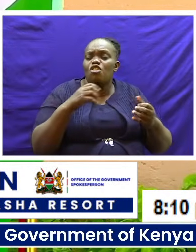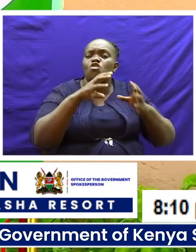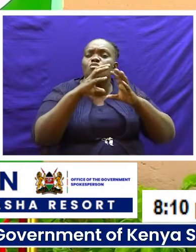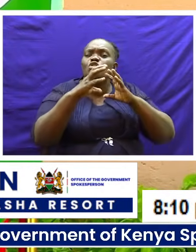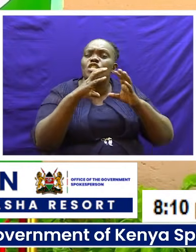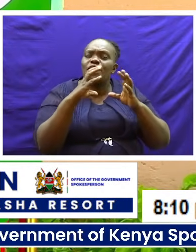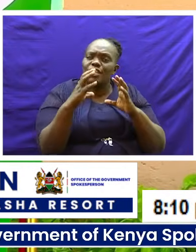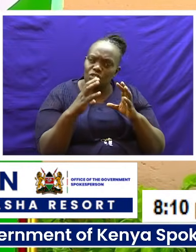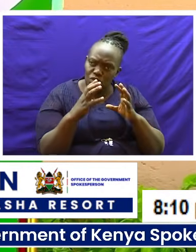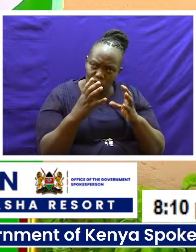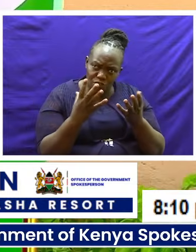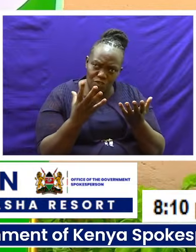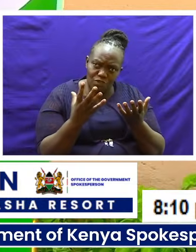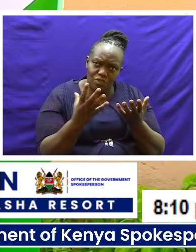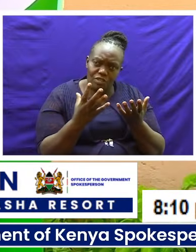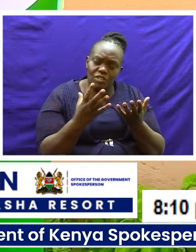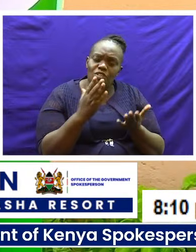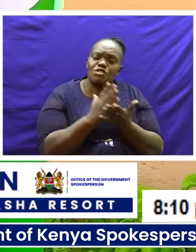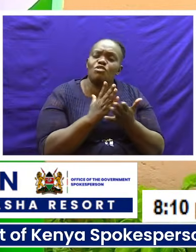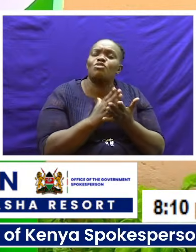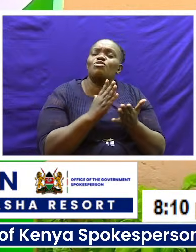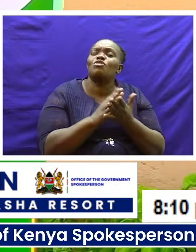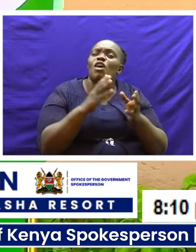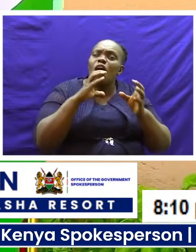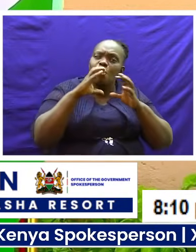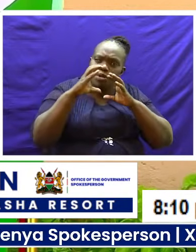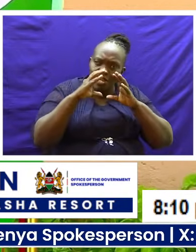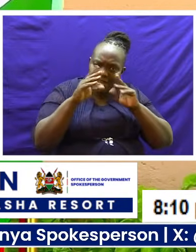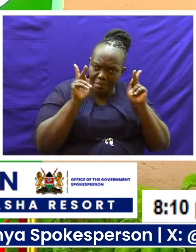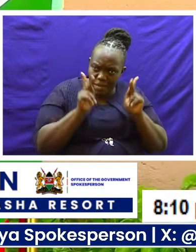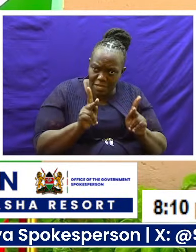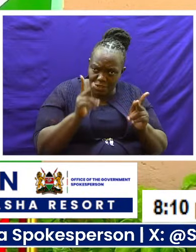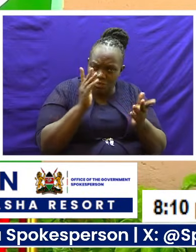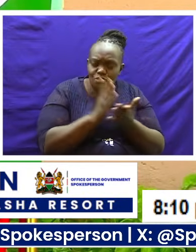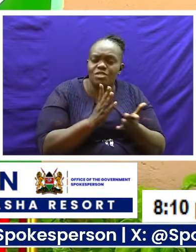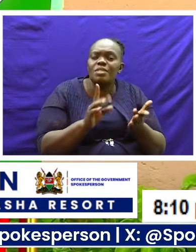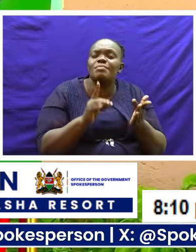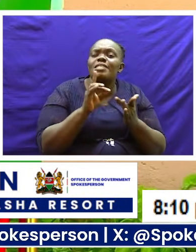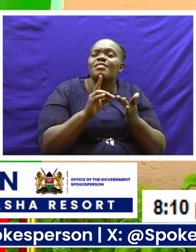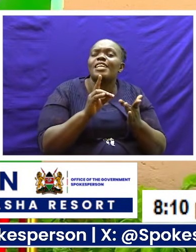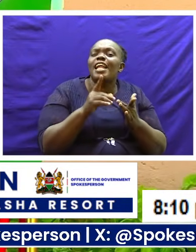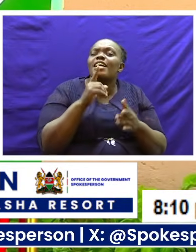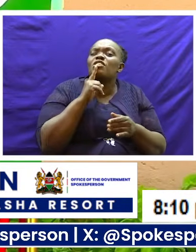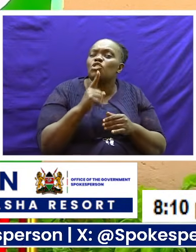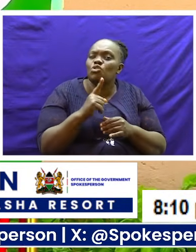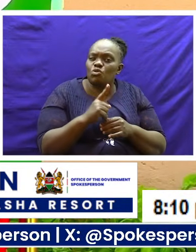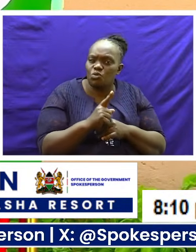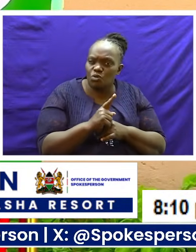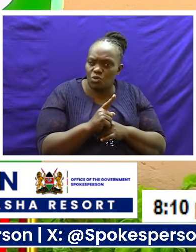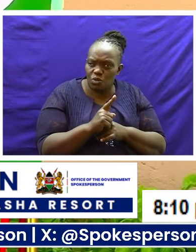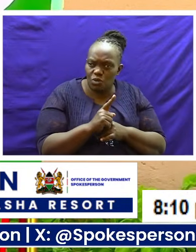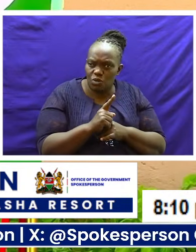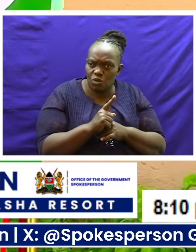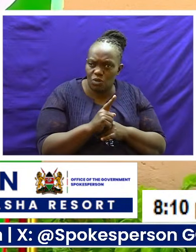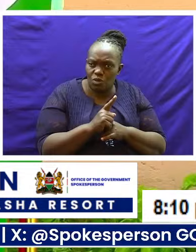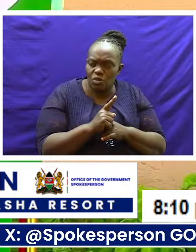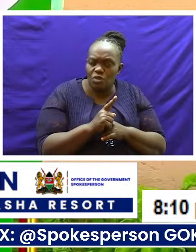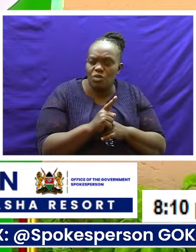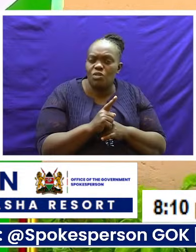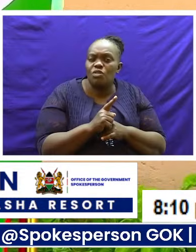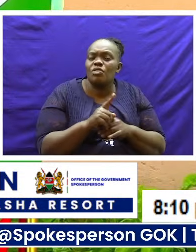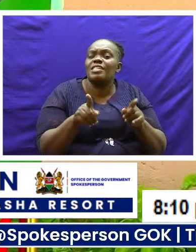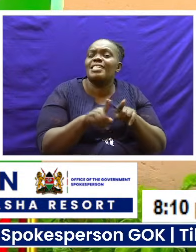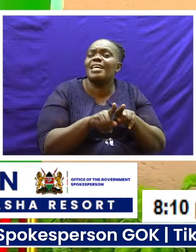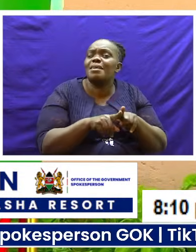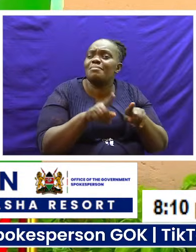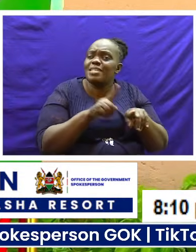communication. Interesting. Yes. So you are really a communications person. Precisely. Yeah. Yeah, so, and at the same time I